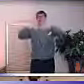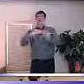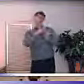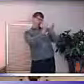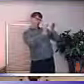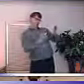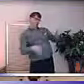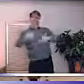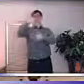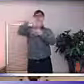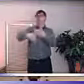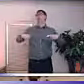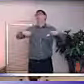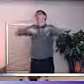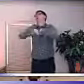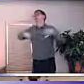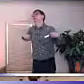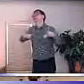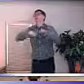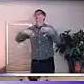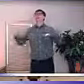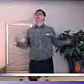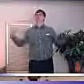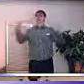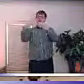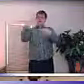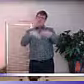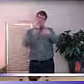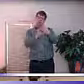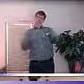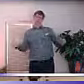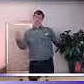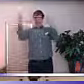carving out that angel within the marble, and they're